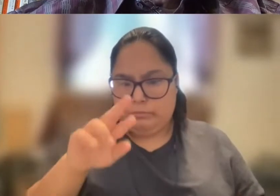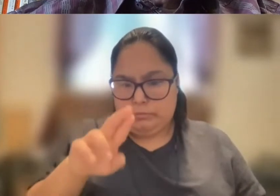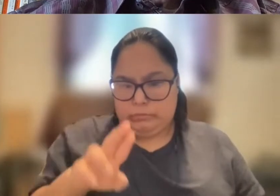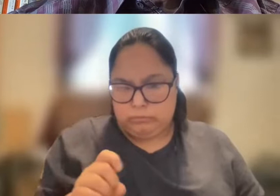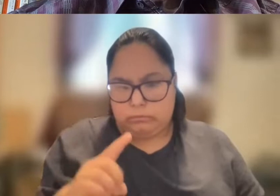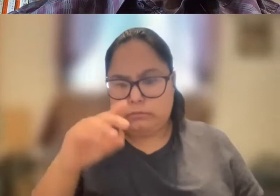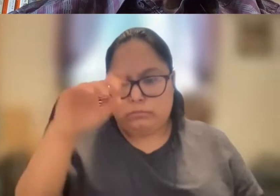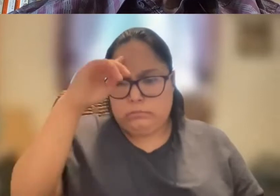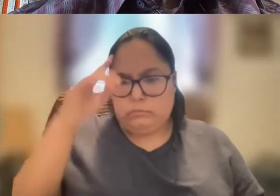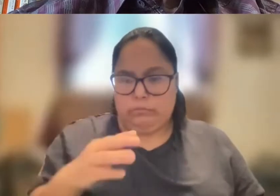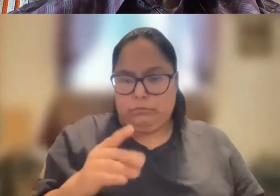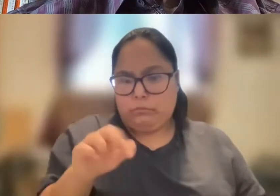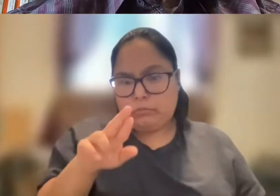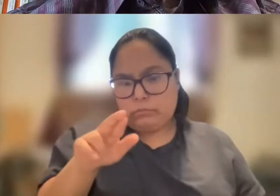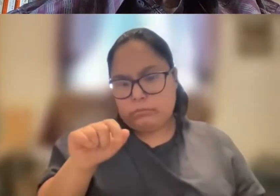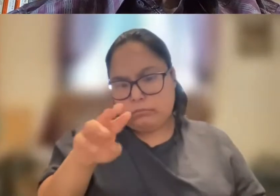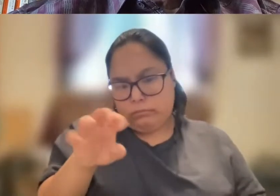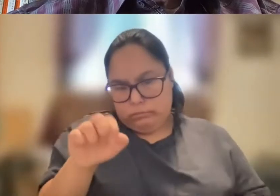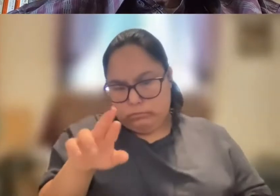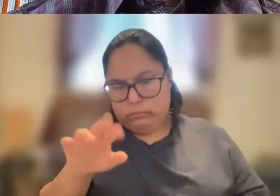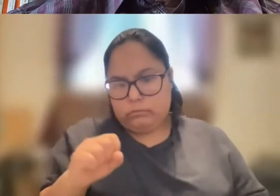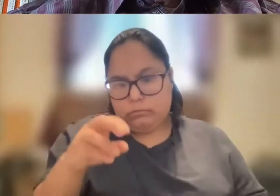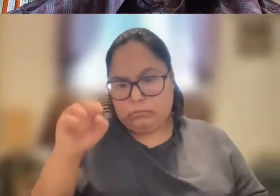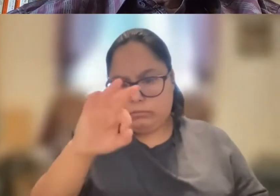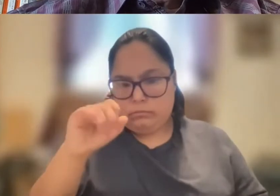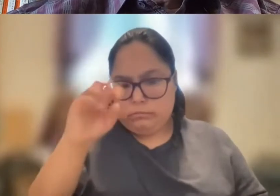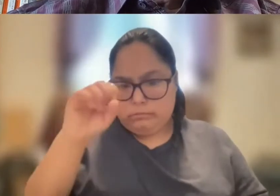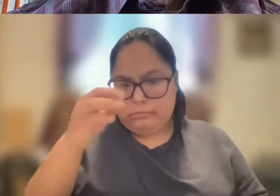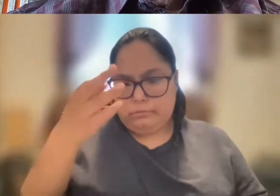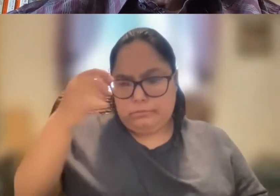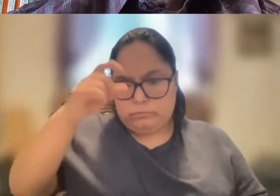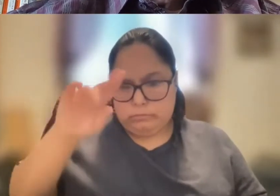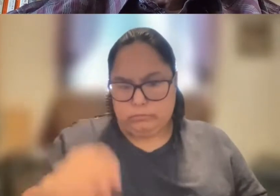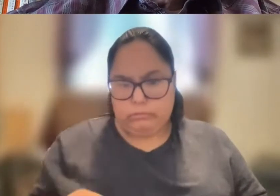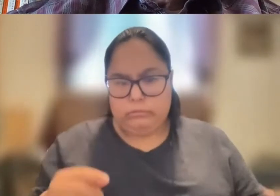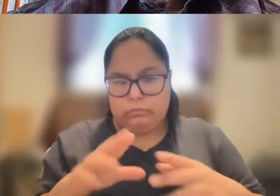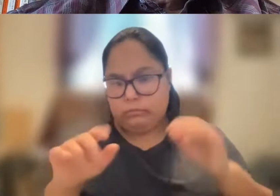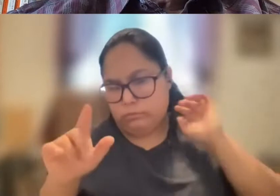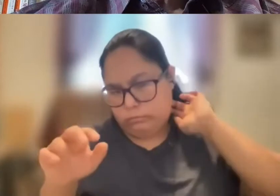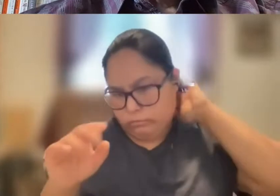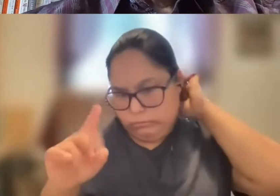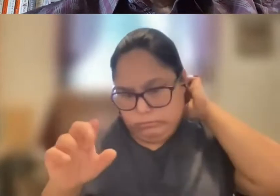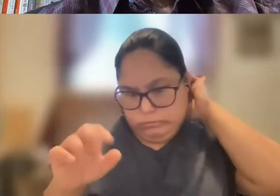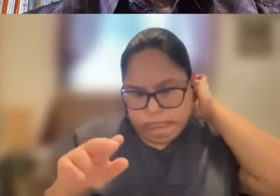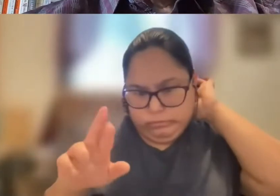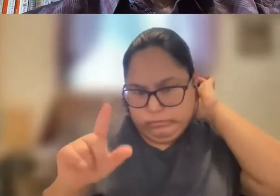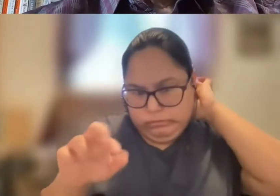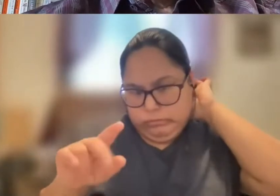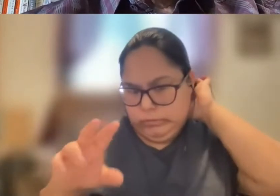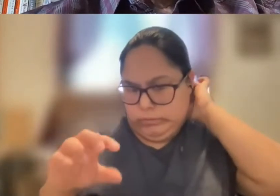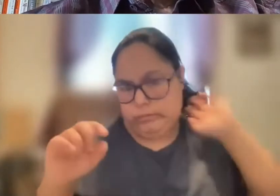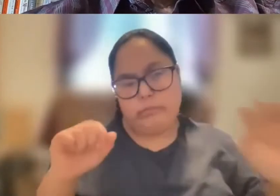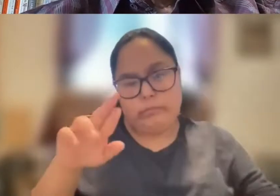shows that we were survivors of the purge. And they also gave us a lapel pin to wear for our civilian attire.